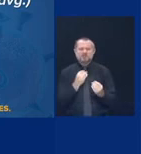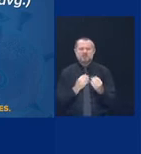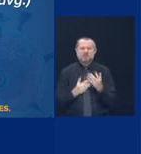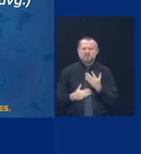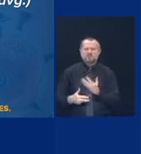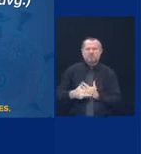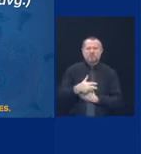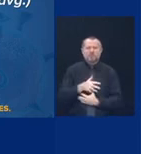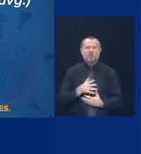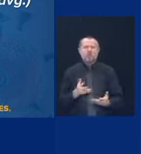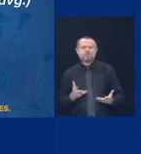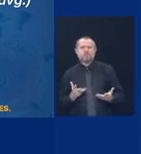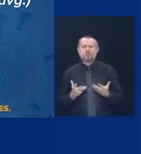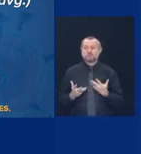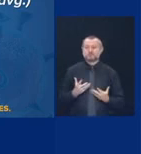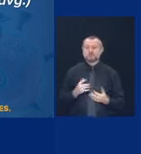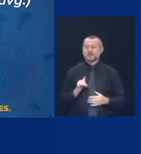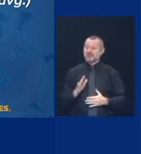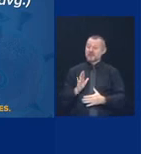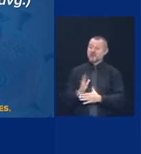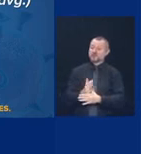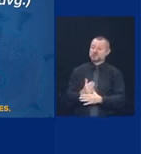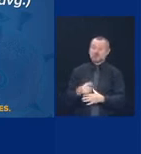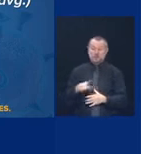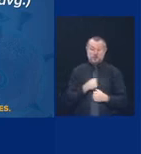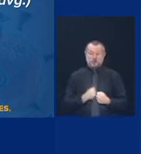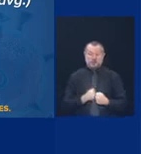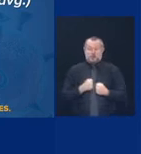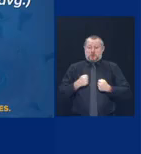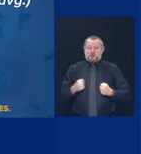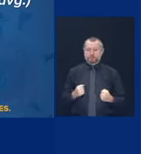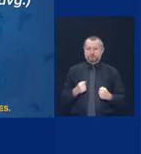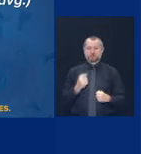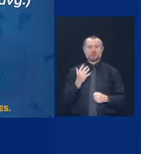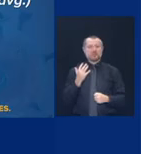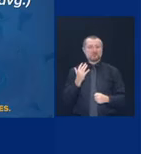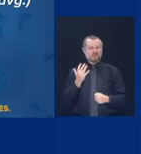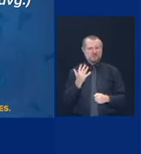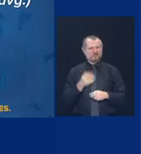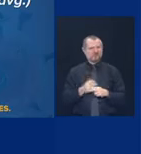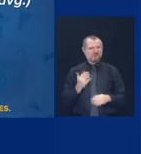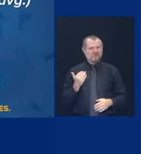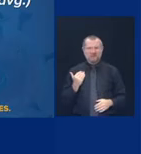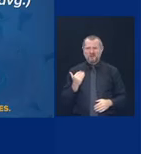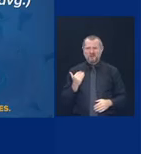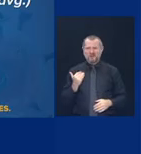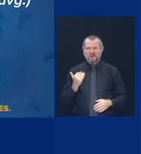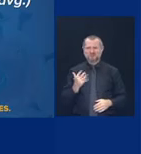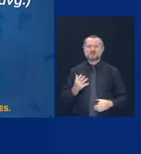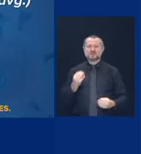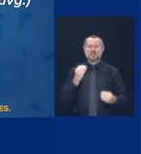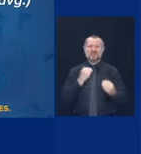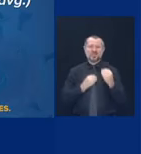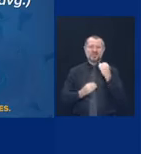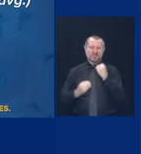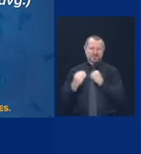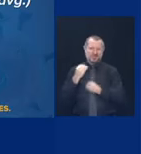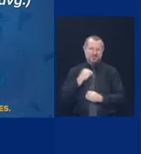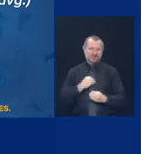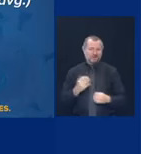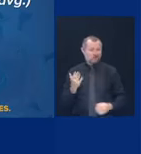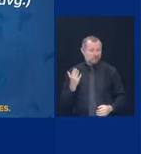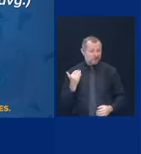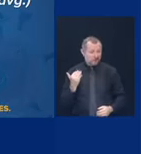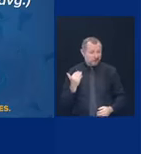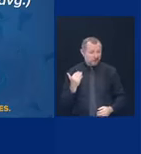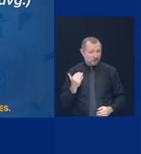on average of 5 pounds. Why? Because they're eating a lot. Why? Because they're at family gatherings and